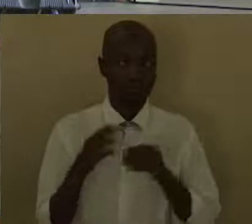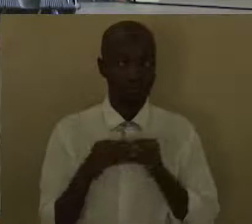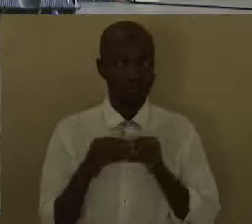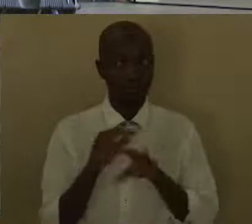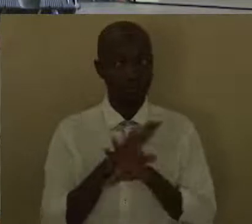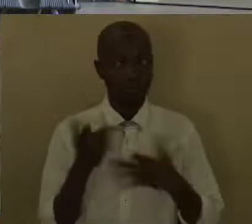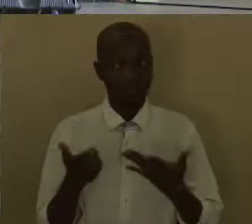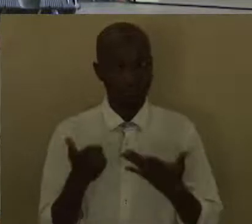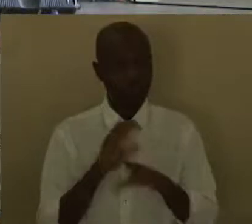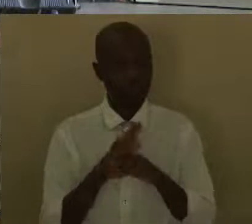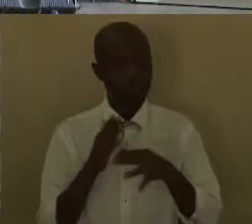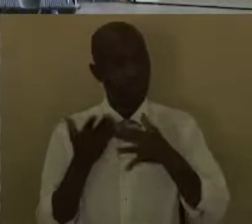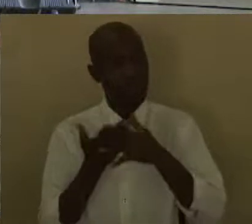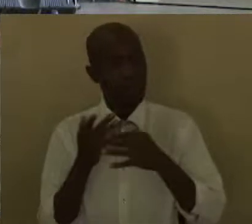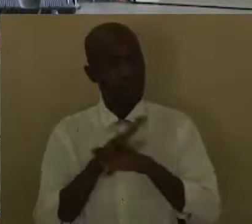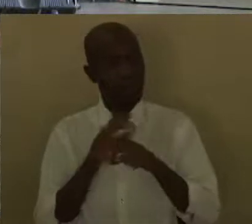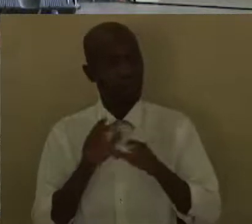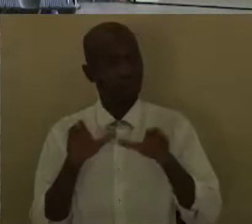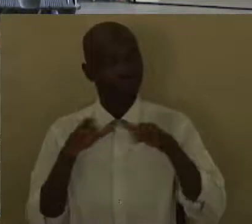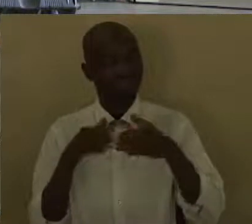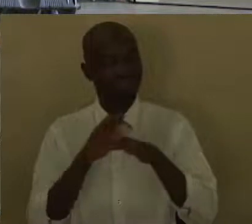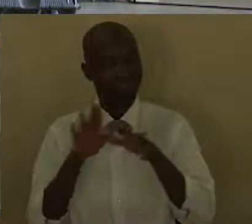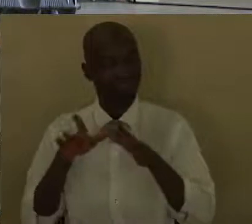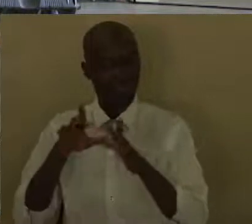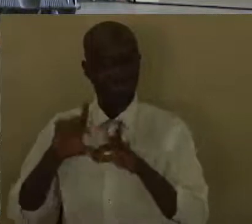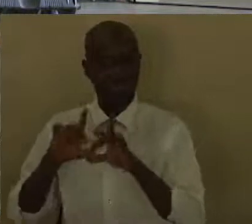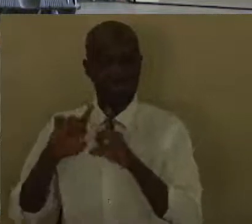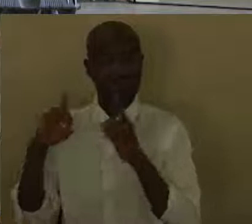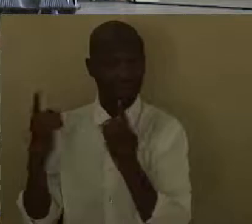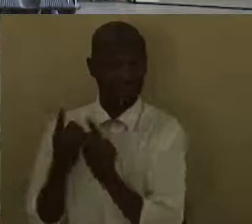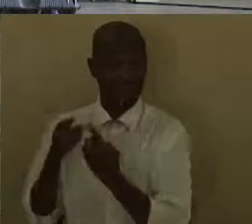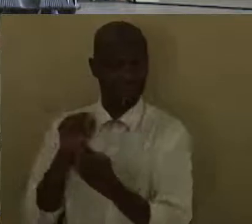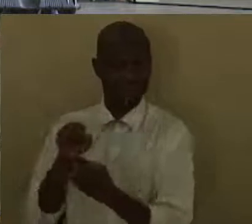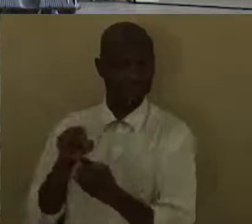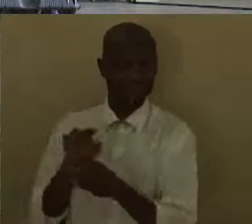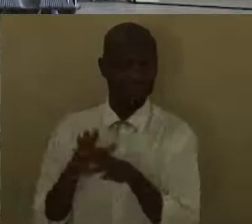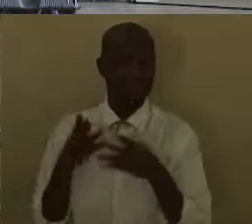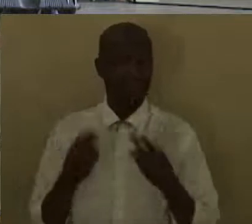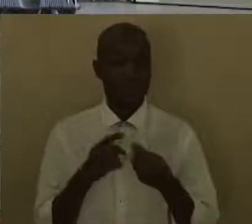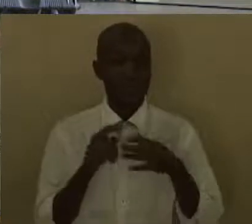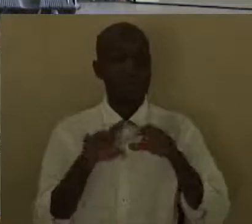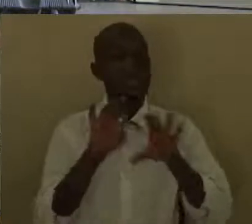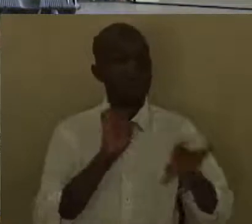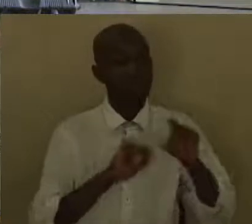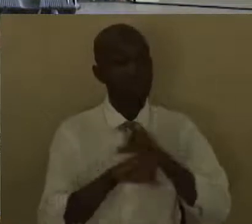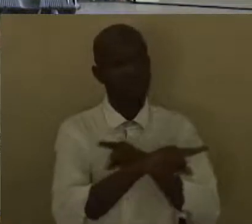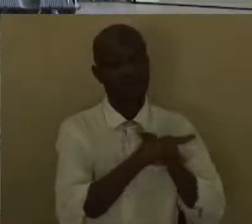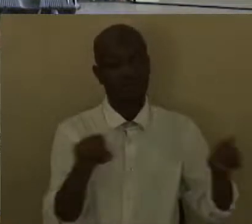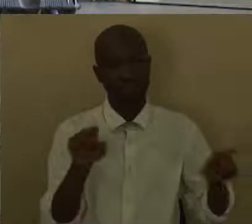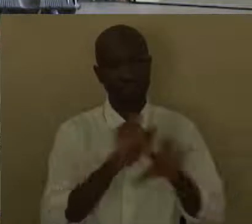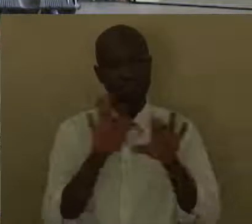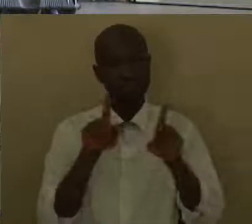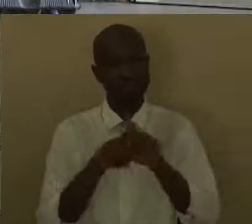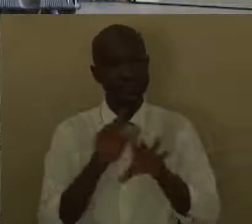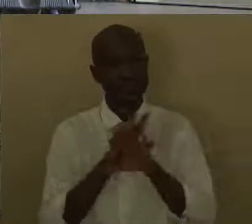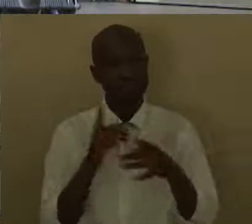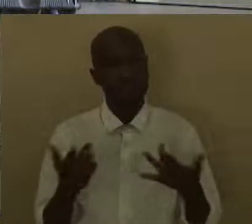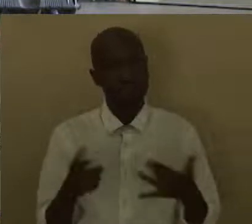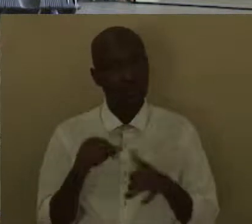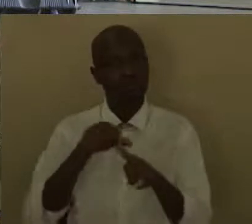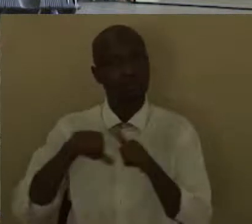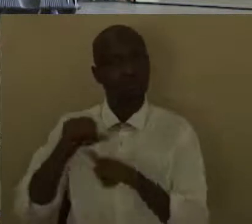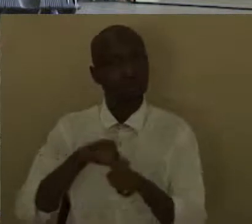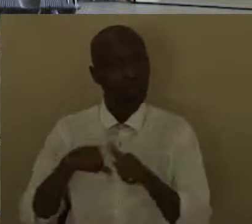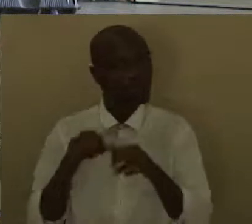the portfolio committee and the department has invited all of you, as well as those on social